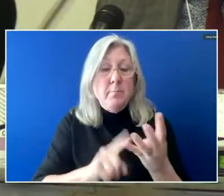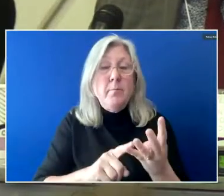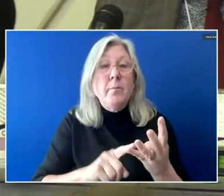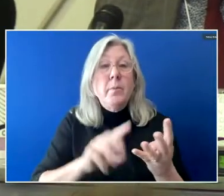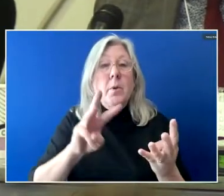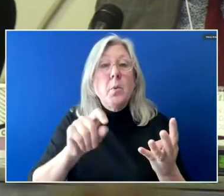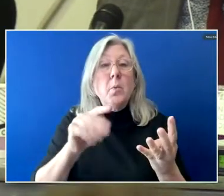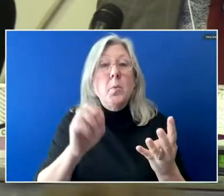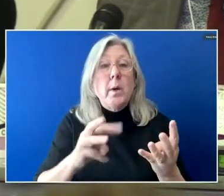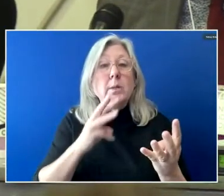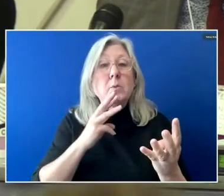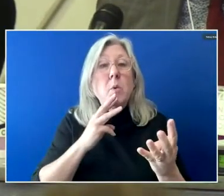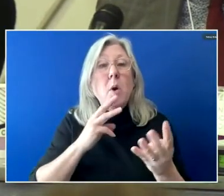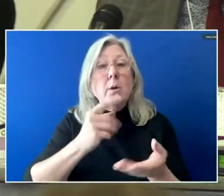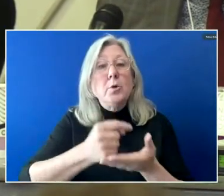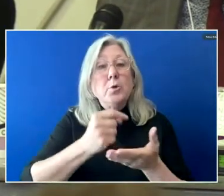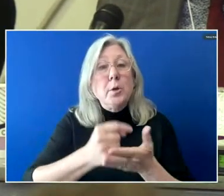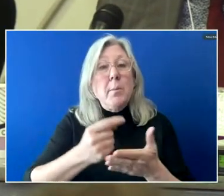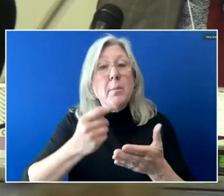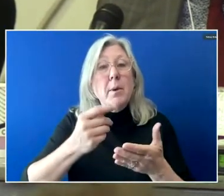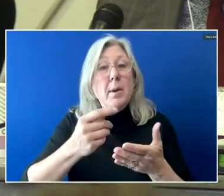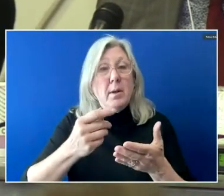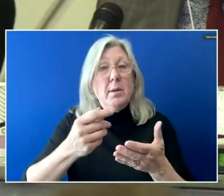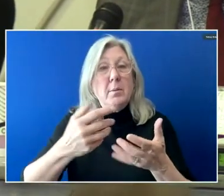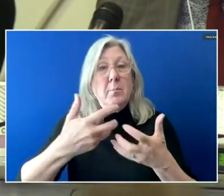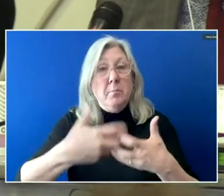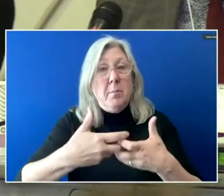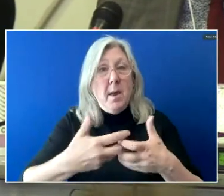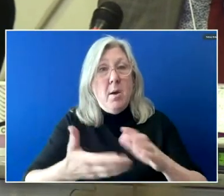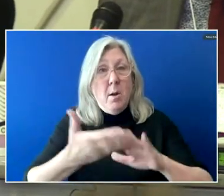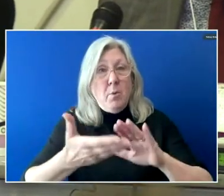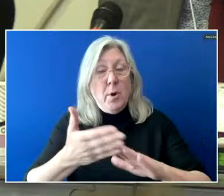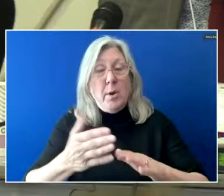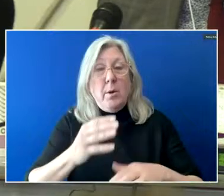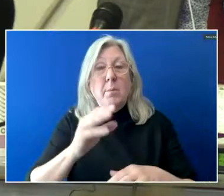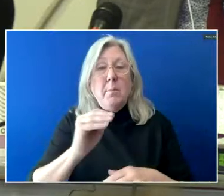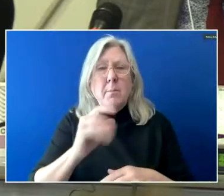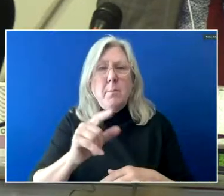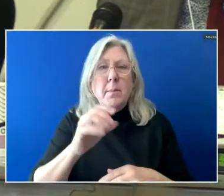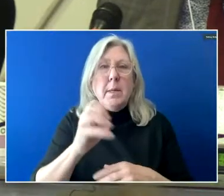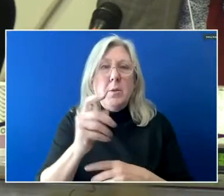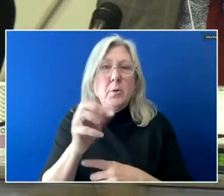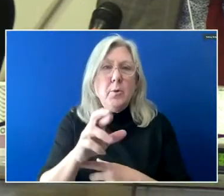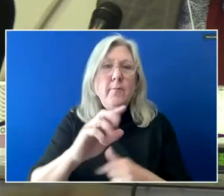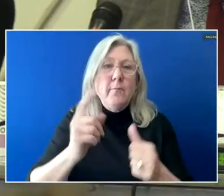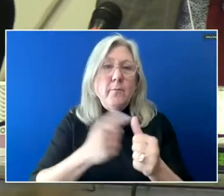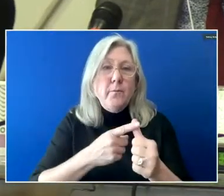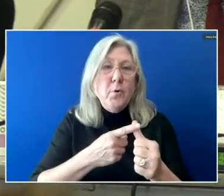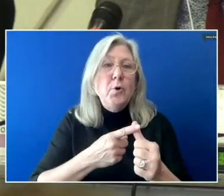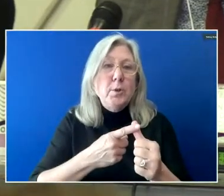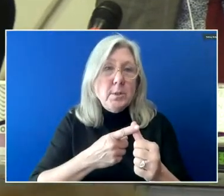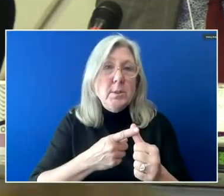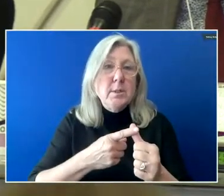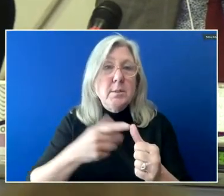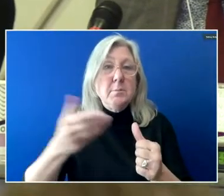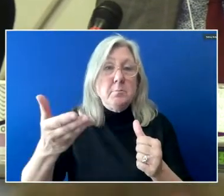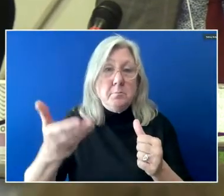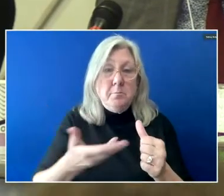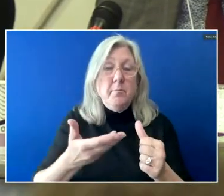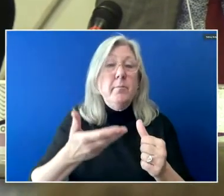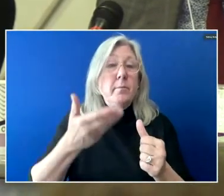plant operator Michael Ethier was first employed by the town of brador on September 29th